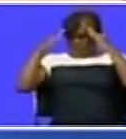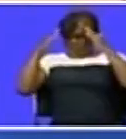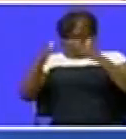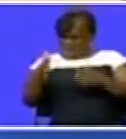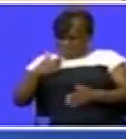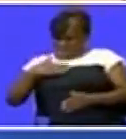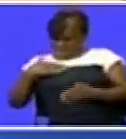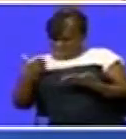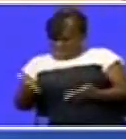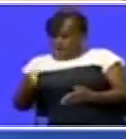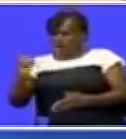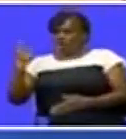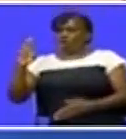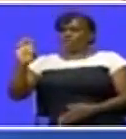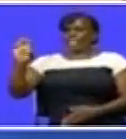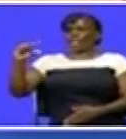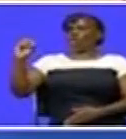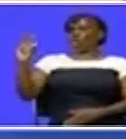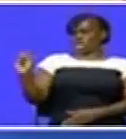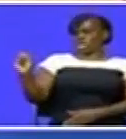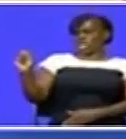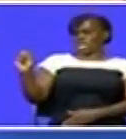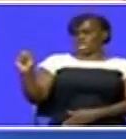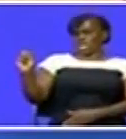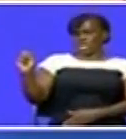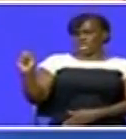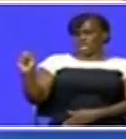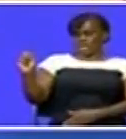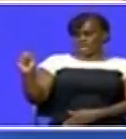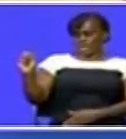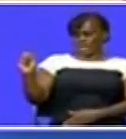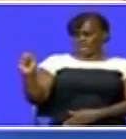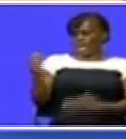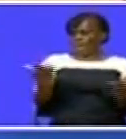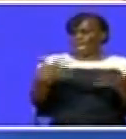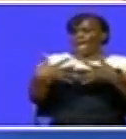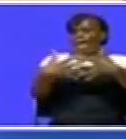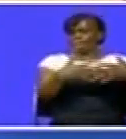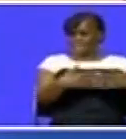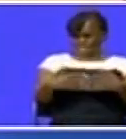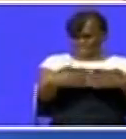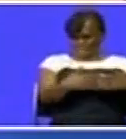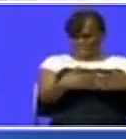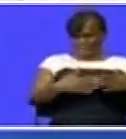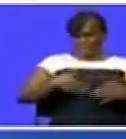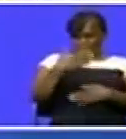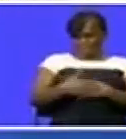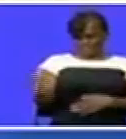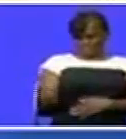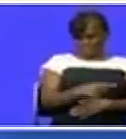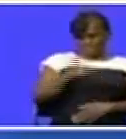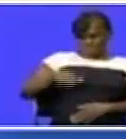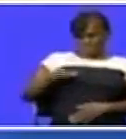in Oregon. Oregon, Prefontaine, in America, next month. The